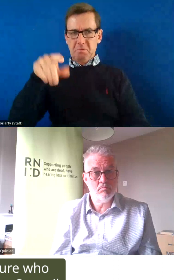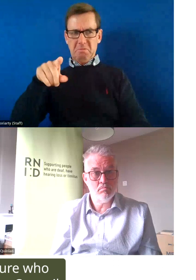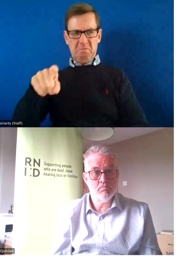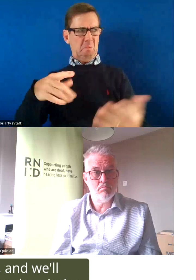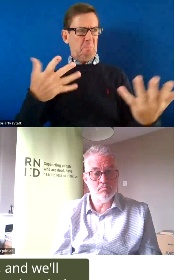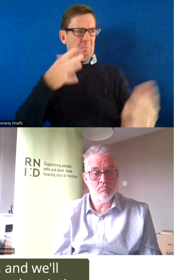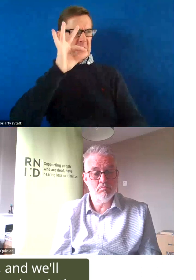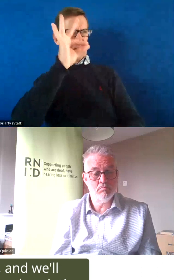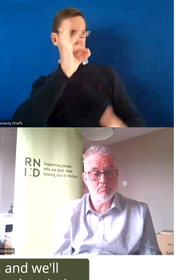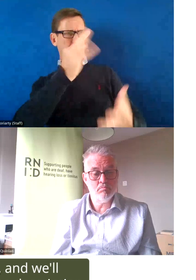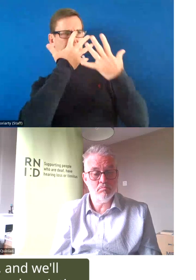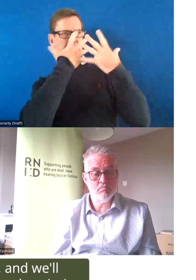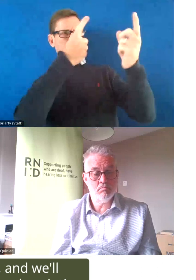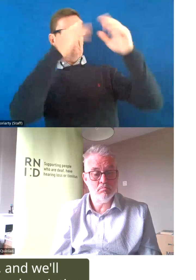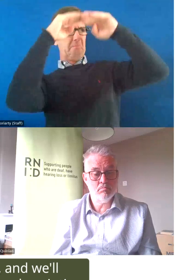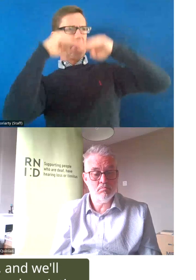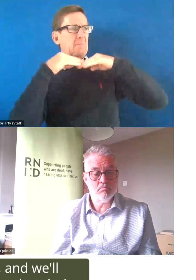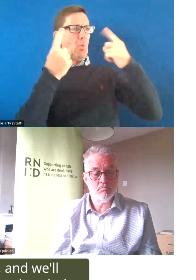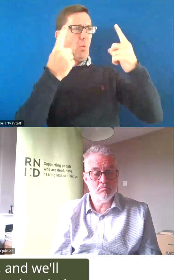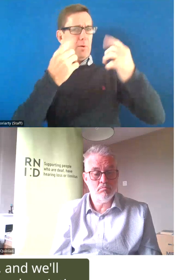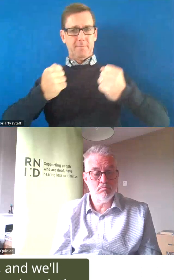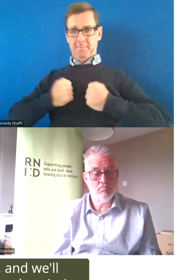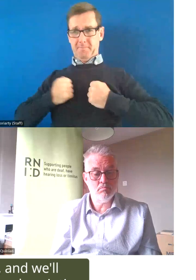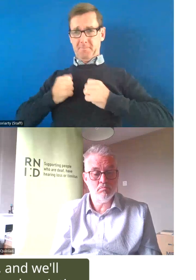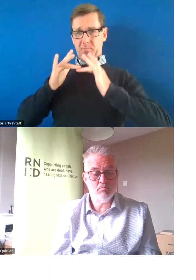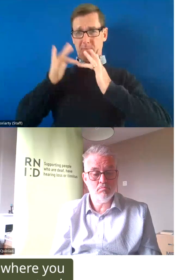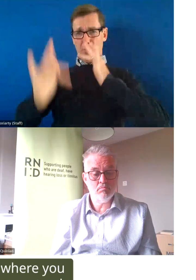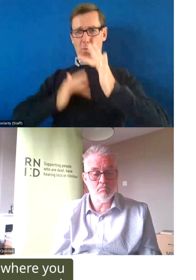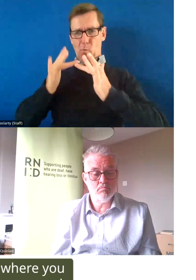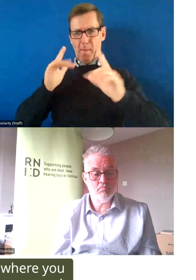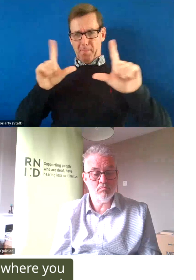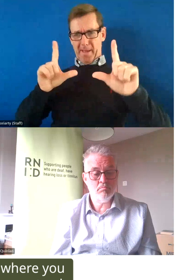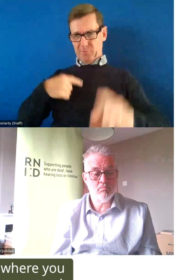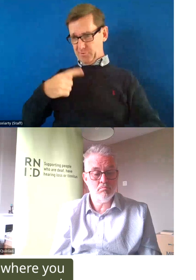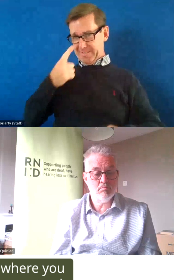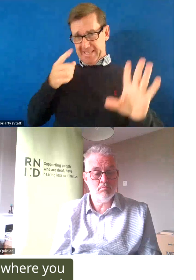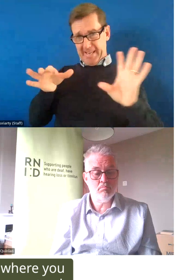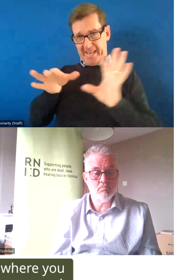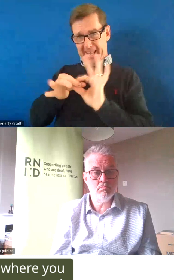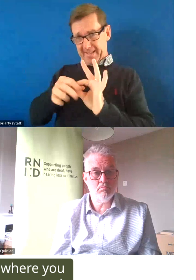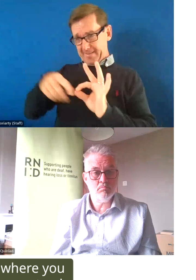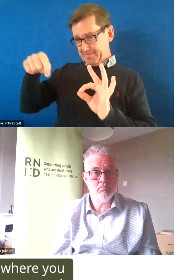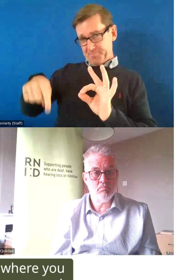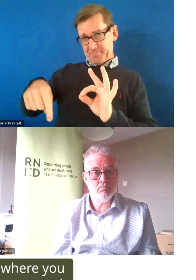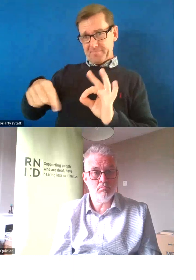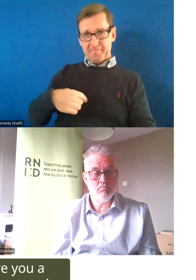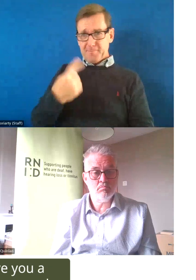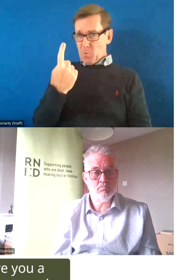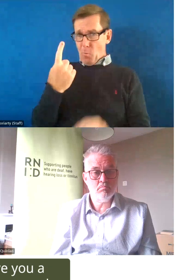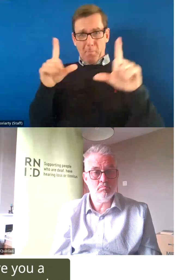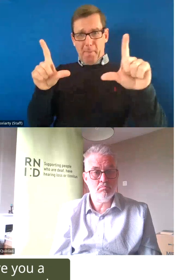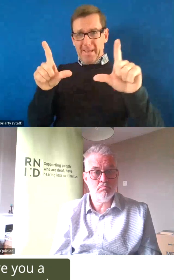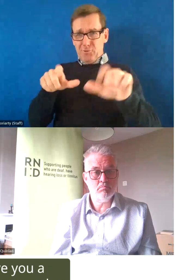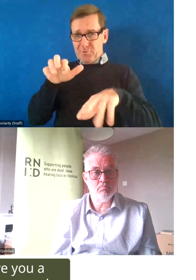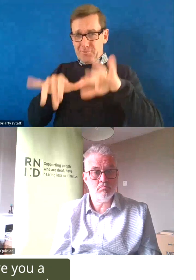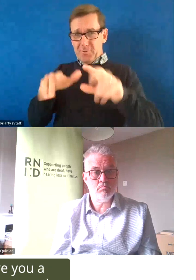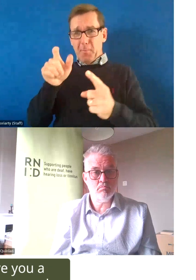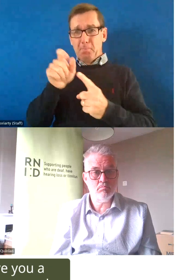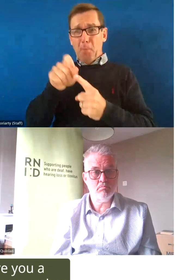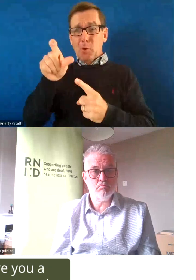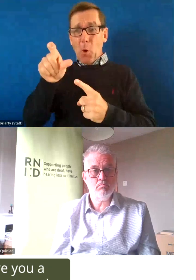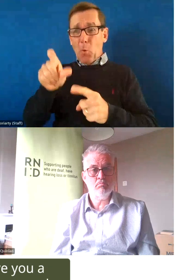your council, on our website, and we'll include the link in the description, we have a page where you can just enter your postcode and it will tell